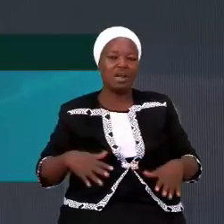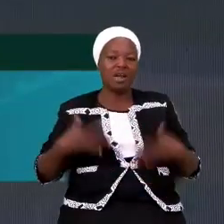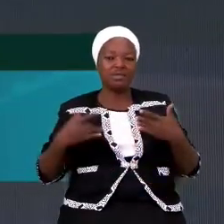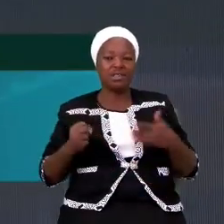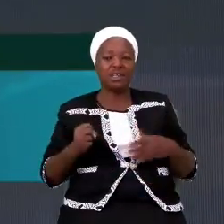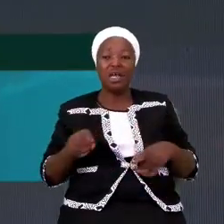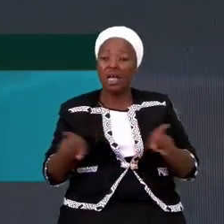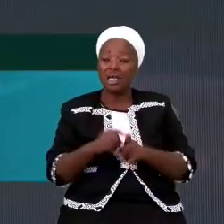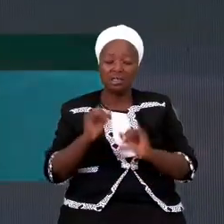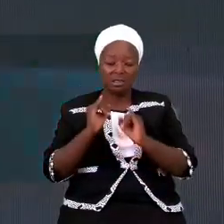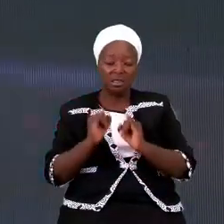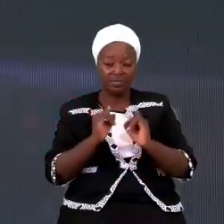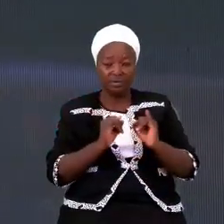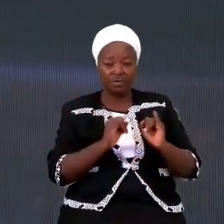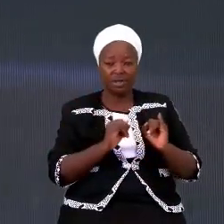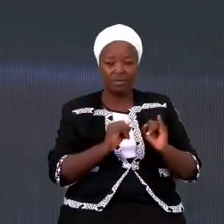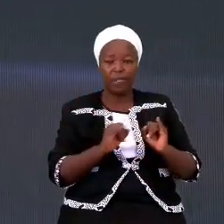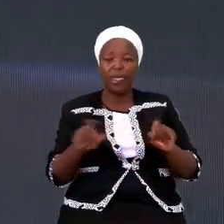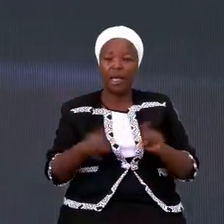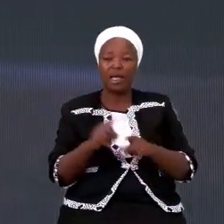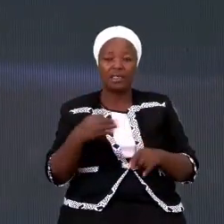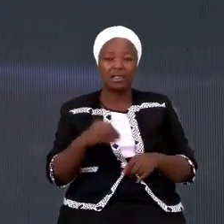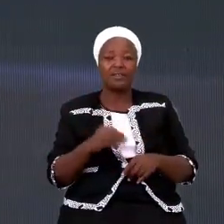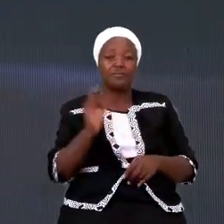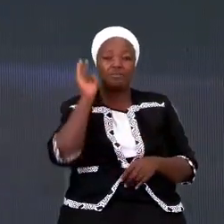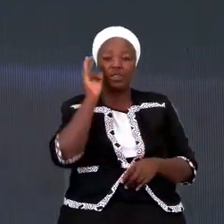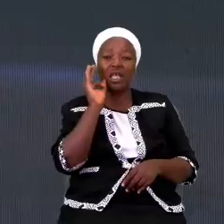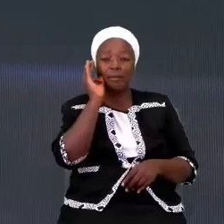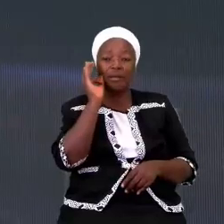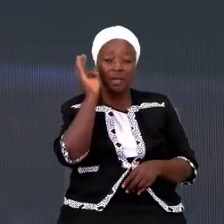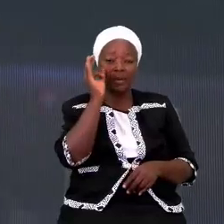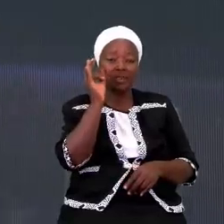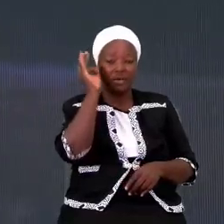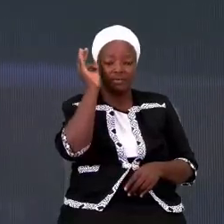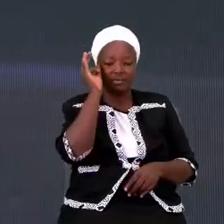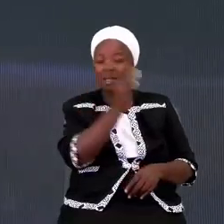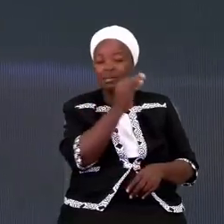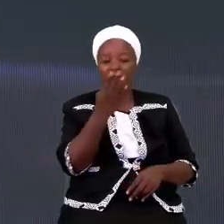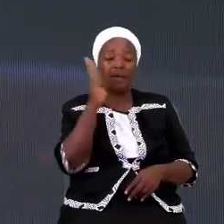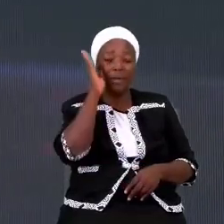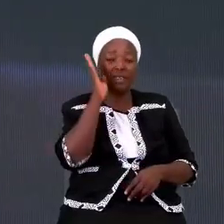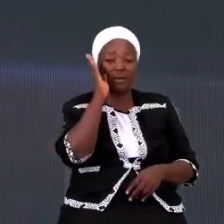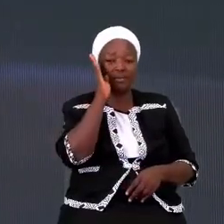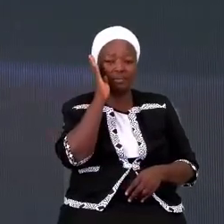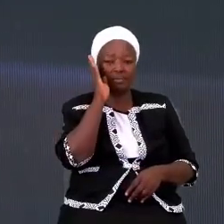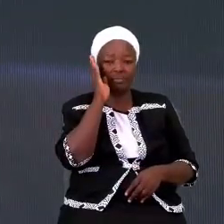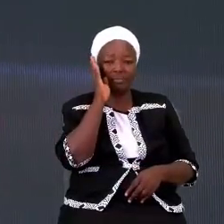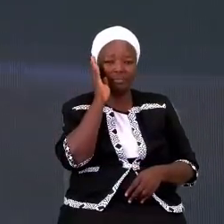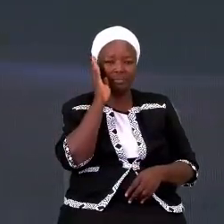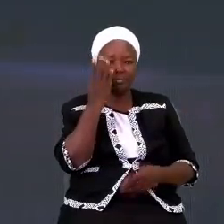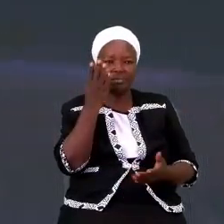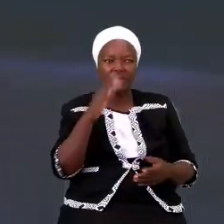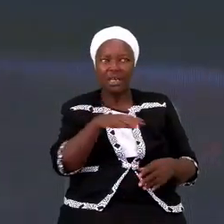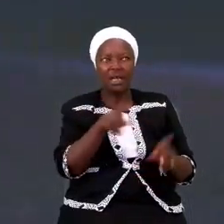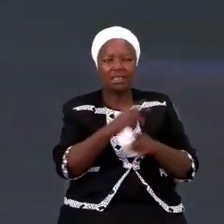as a married man, as a father, as a mother, as a professional, as an office worker,